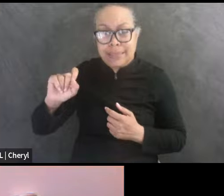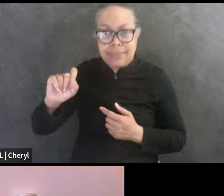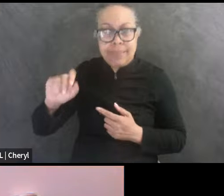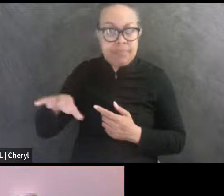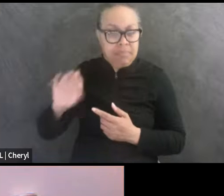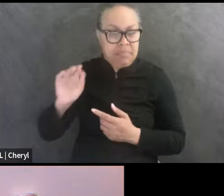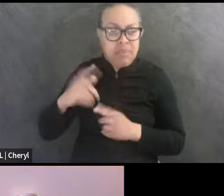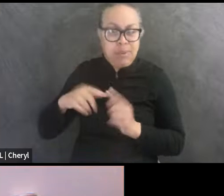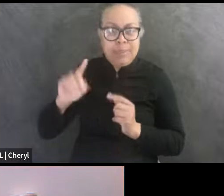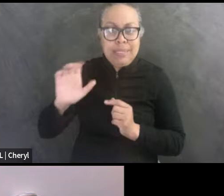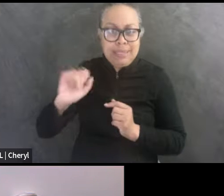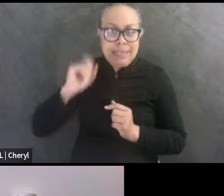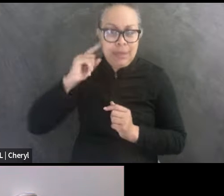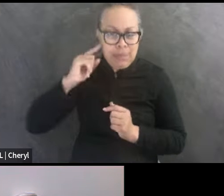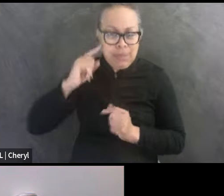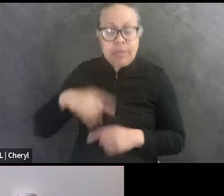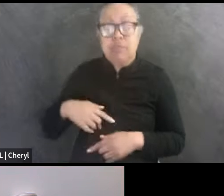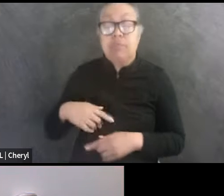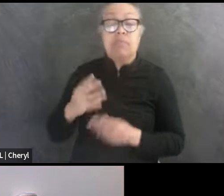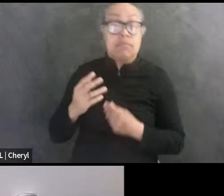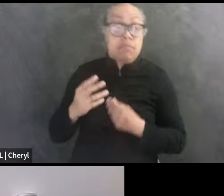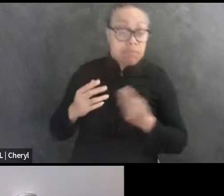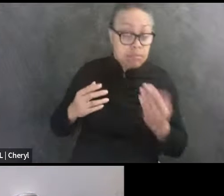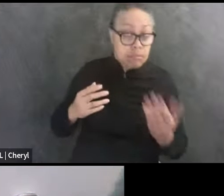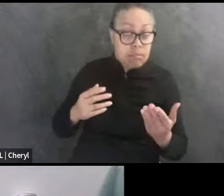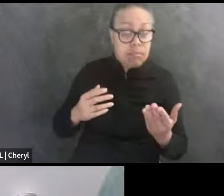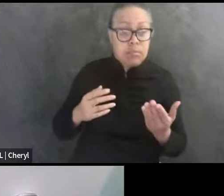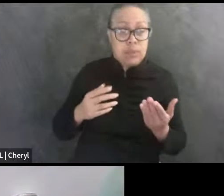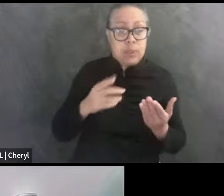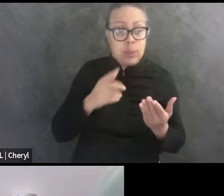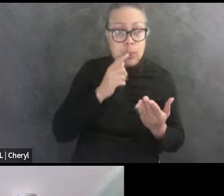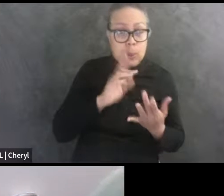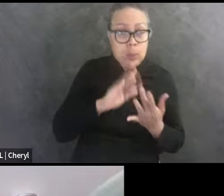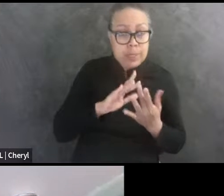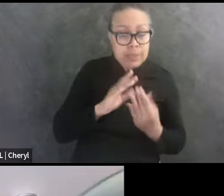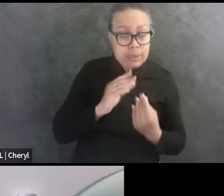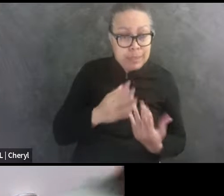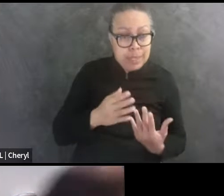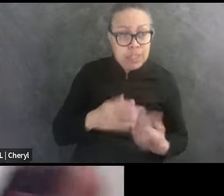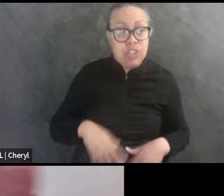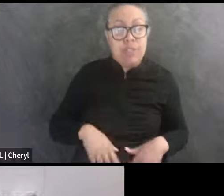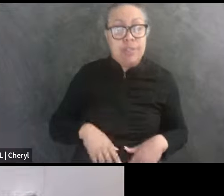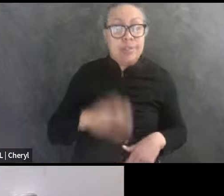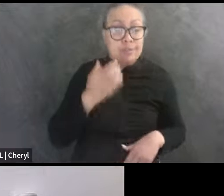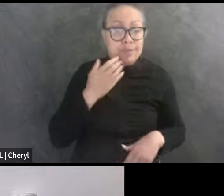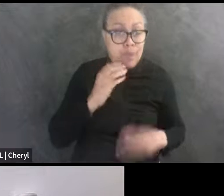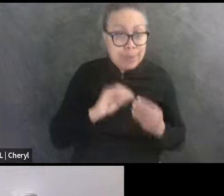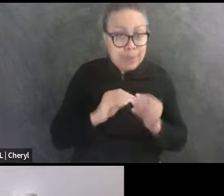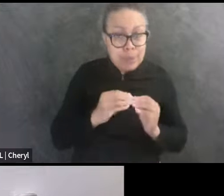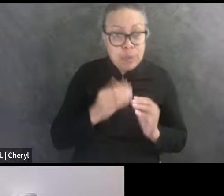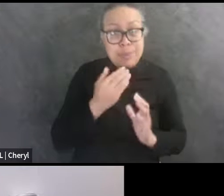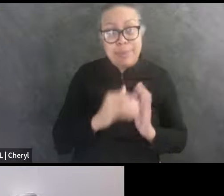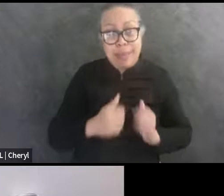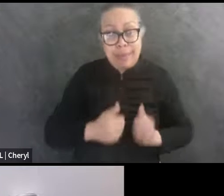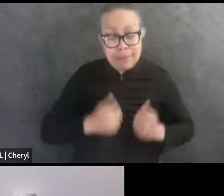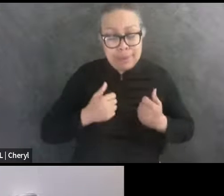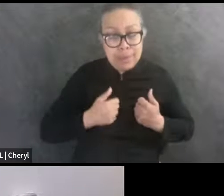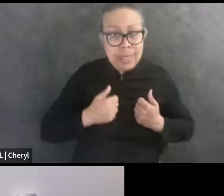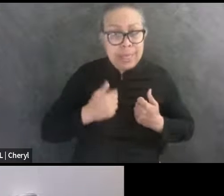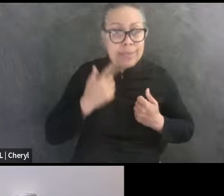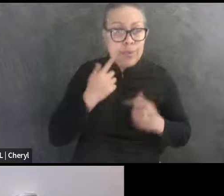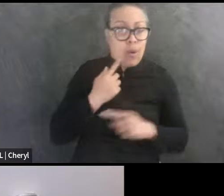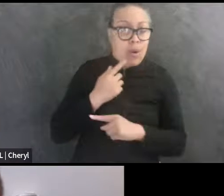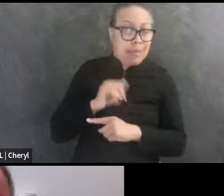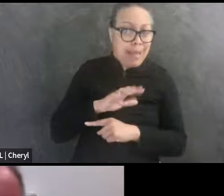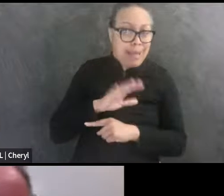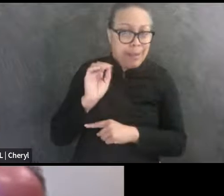scout.dc.gov. And so I provided them the contact information, cell phone, email of the company,